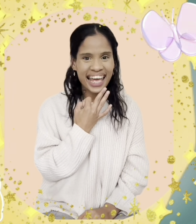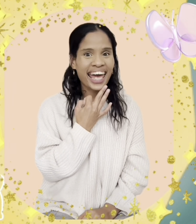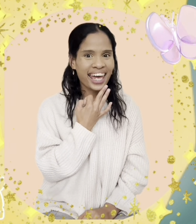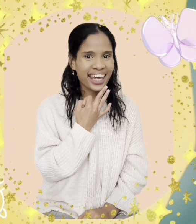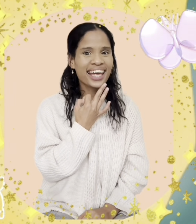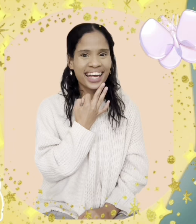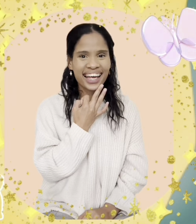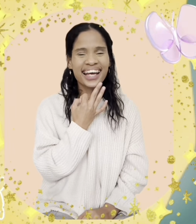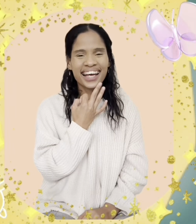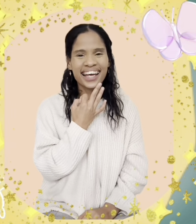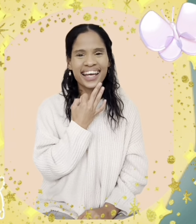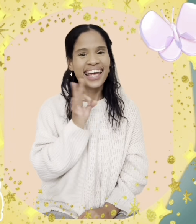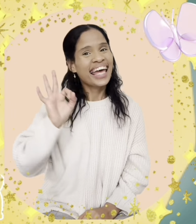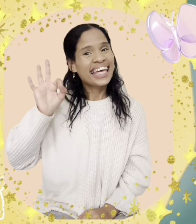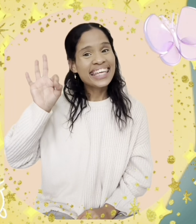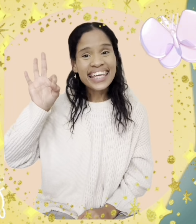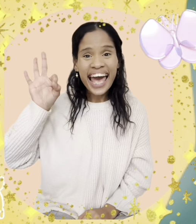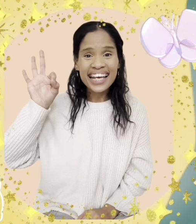Wednesday?